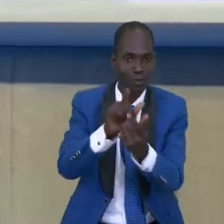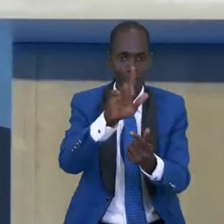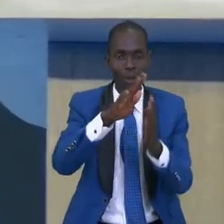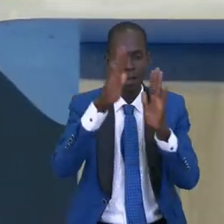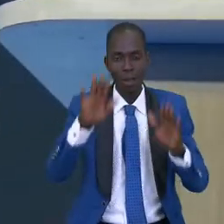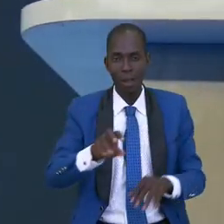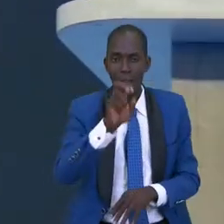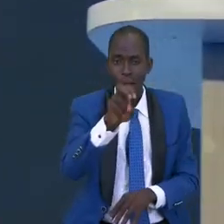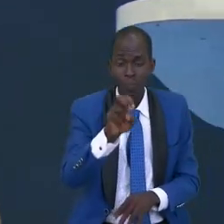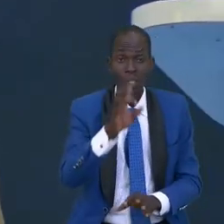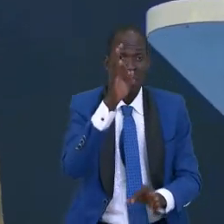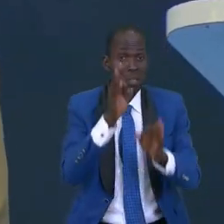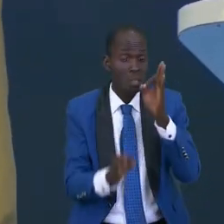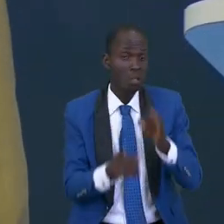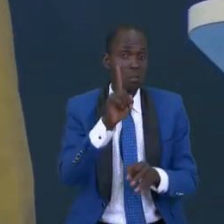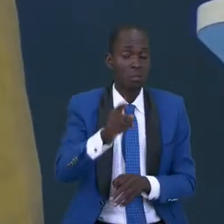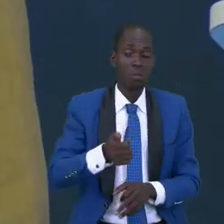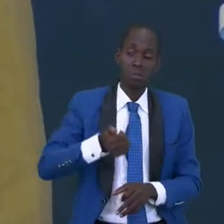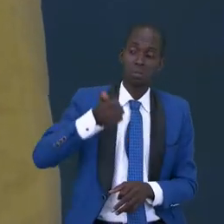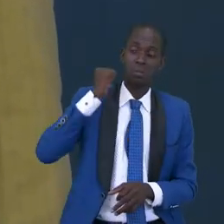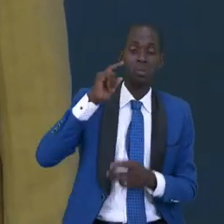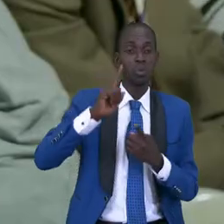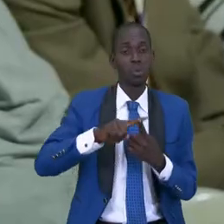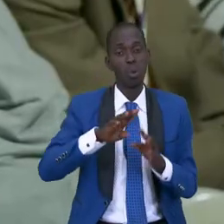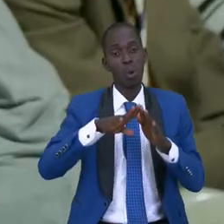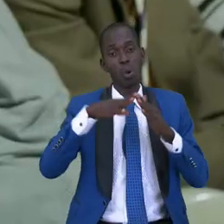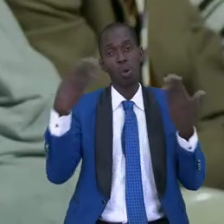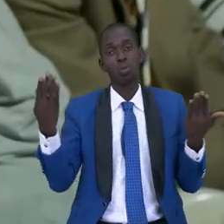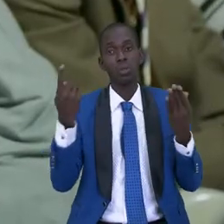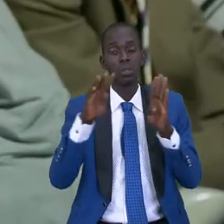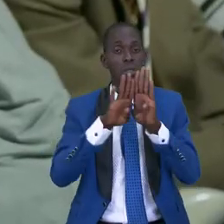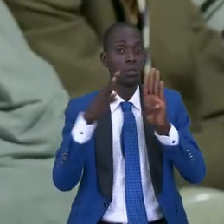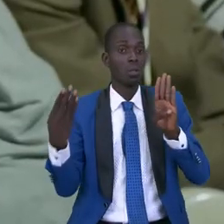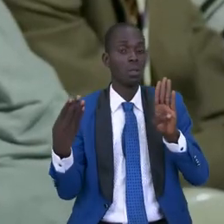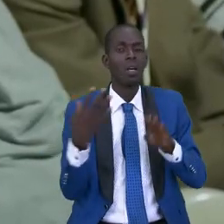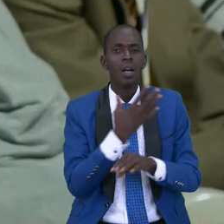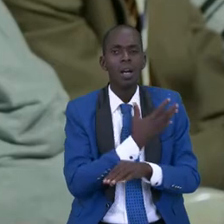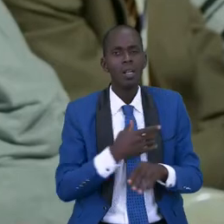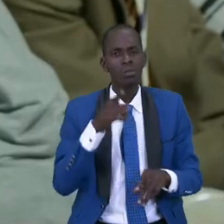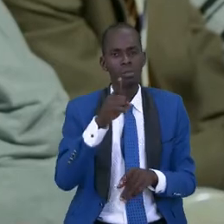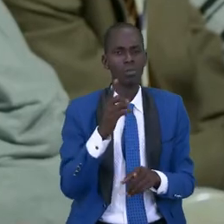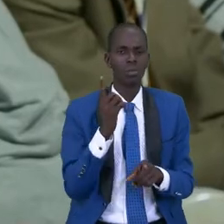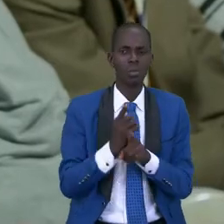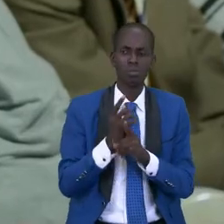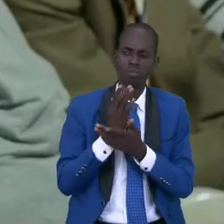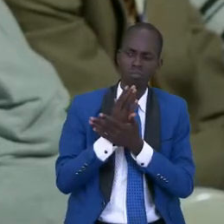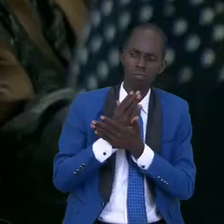you don't open the door and you kind of shun